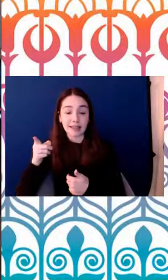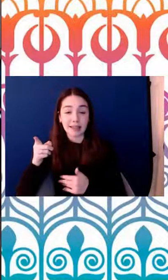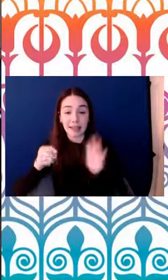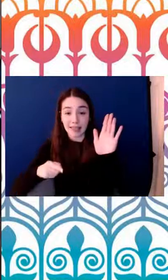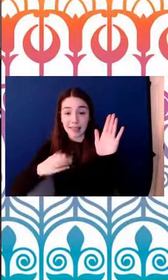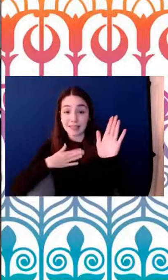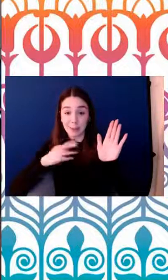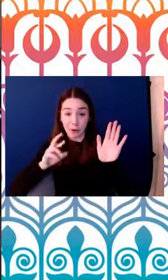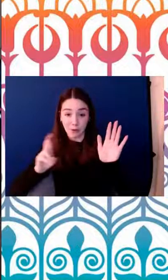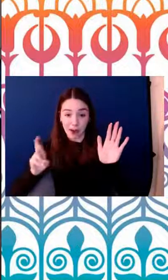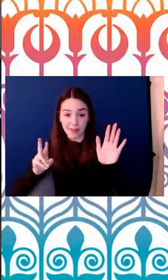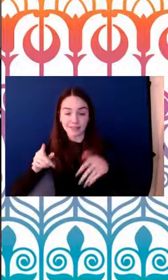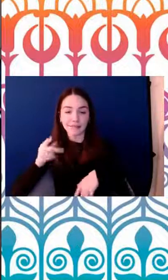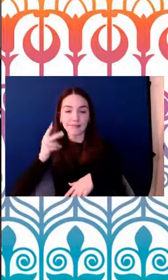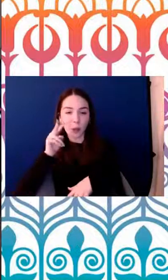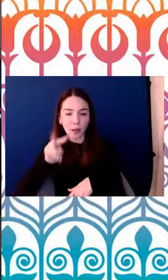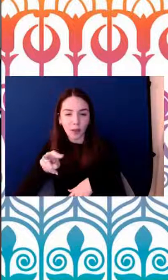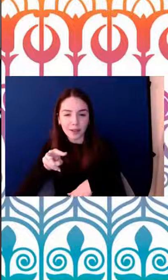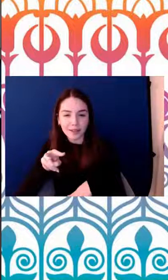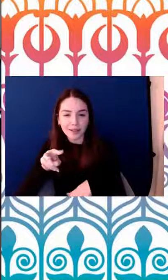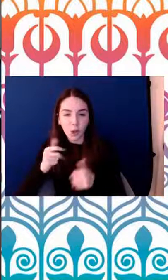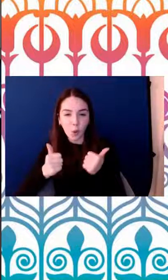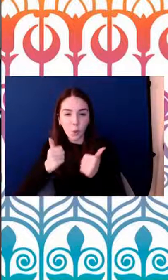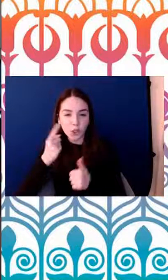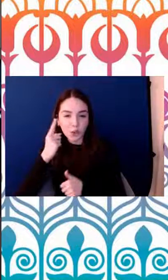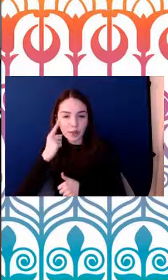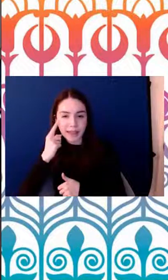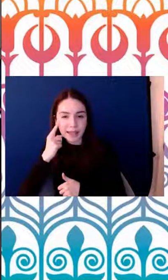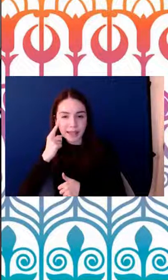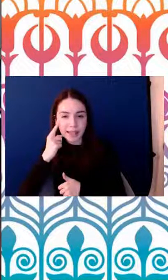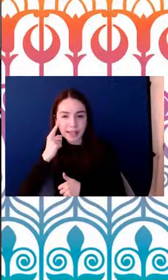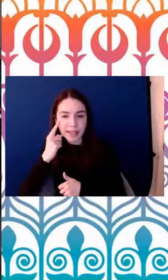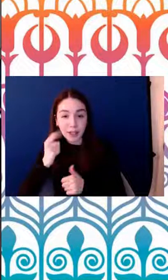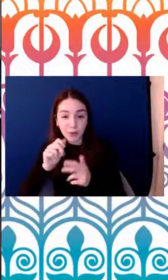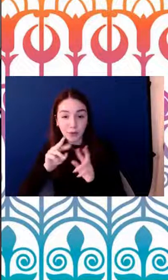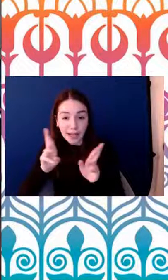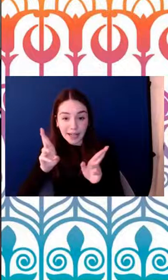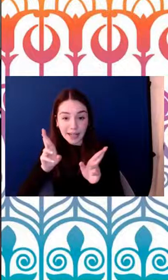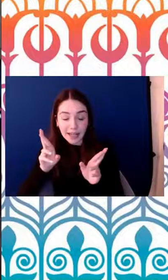look at it. What side do you think it's going to be on, right or left? Are you ready?